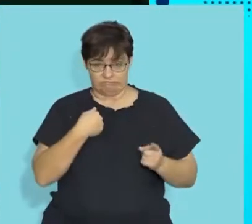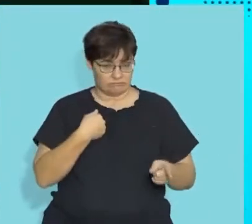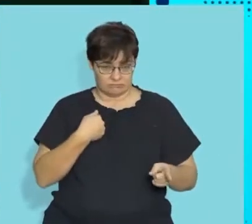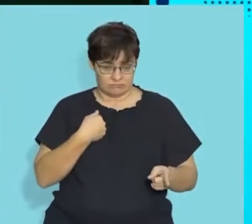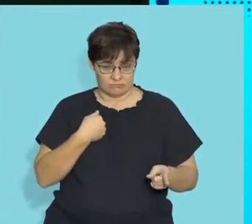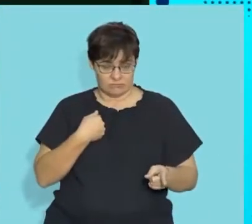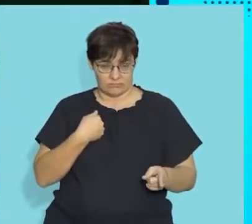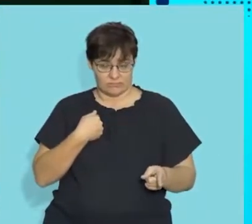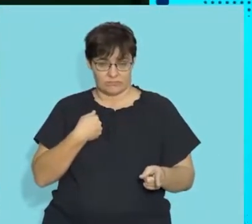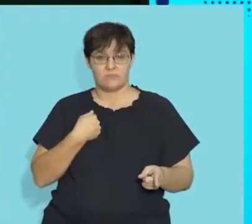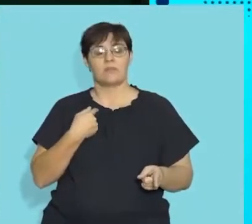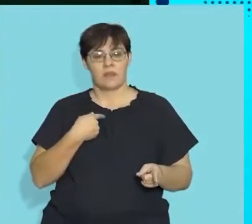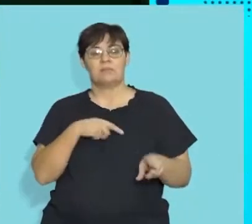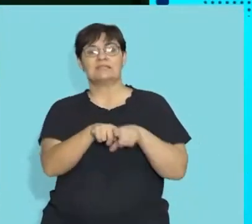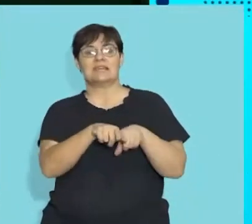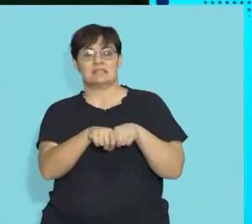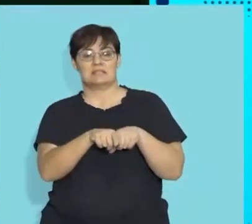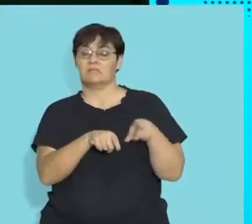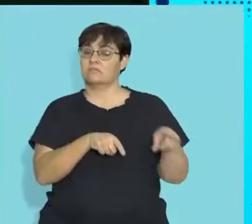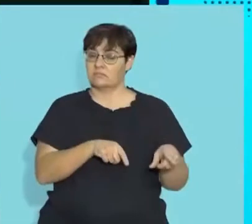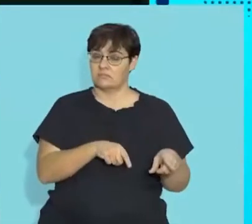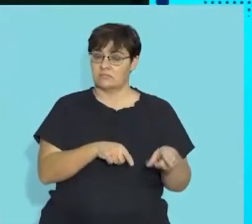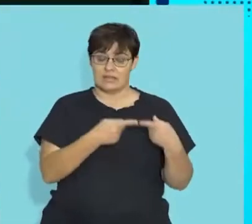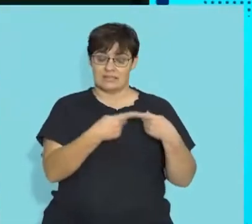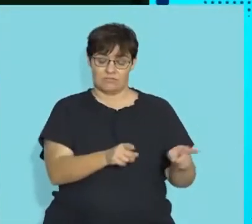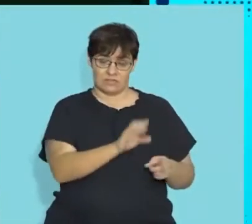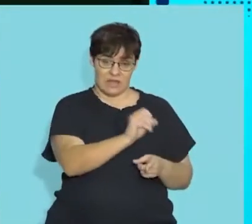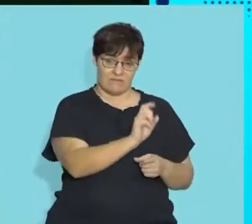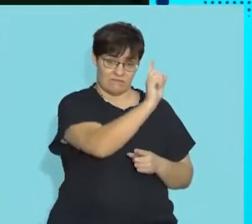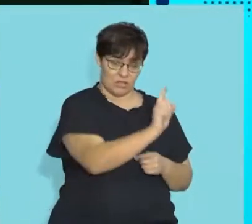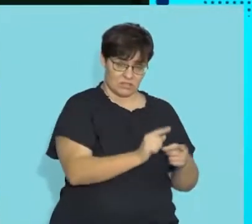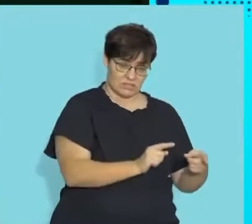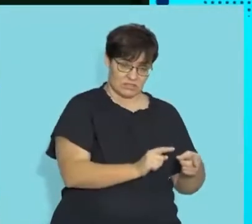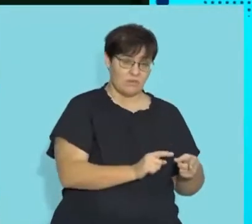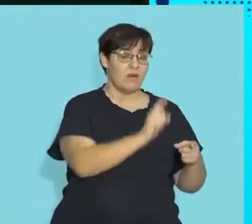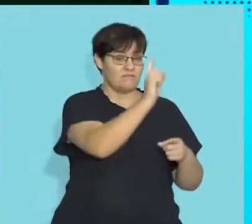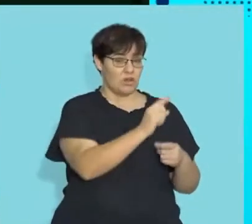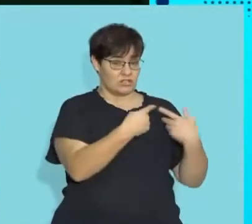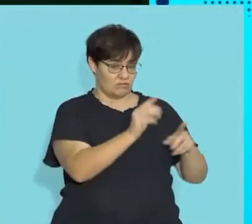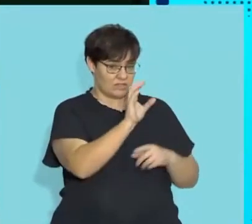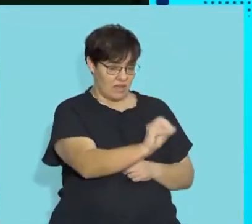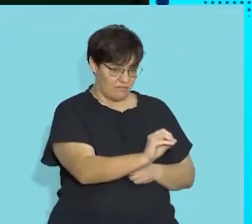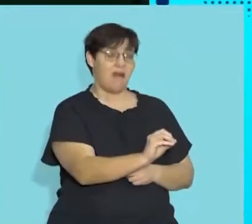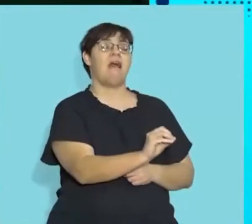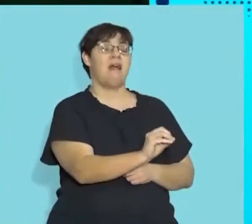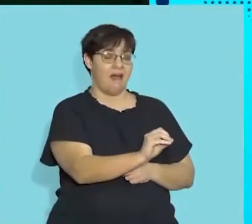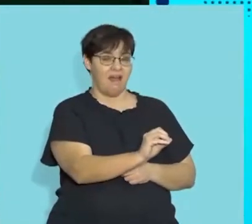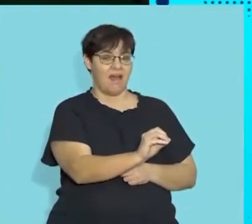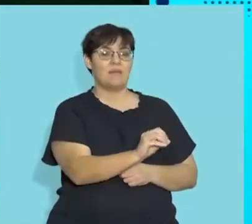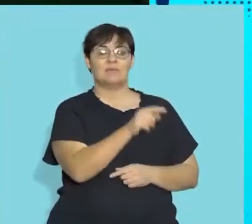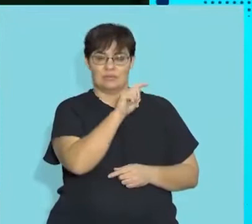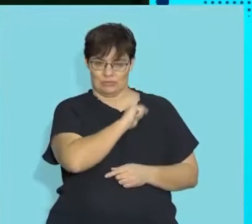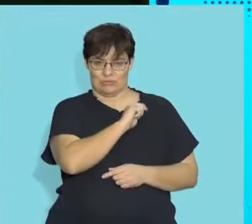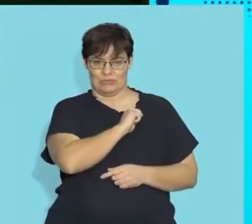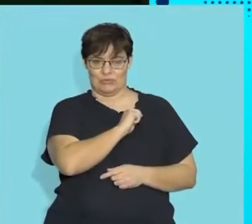is, it's important for you to test whether the pattern has first differences, because if it has first differences, then we know that it is